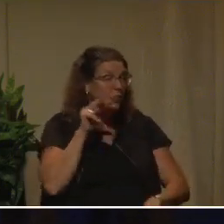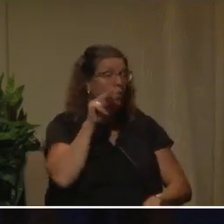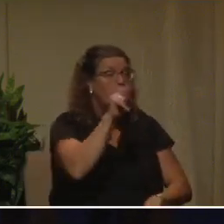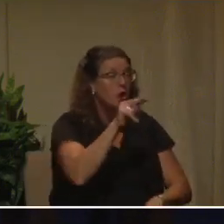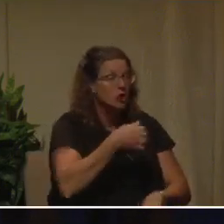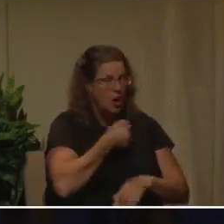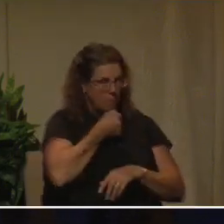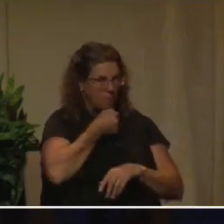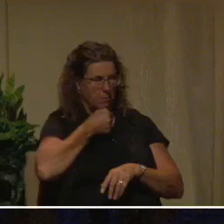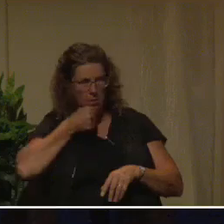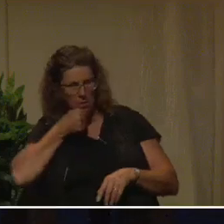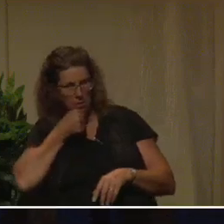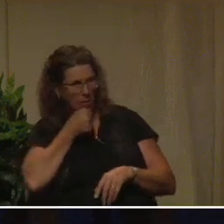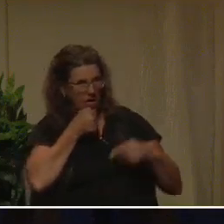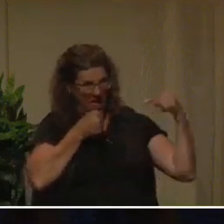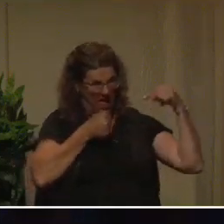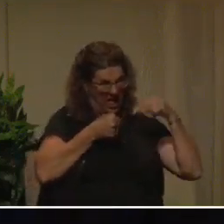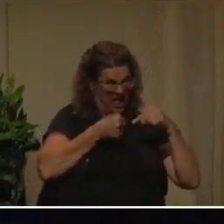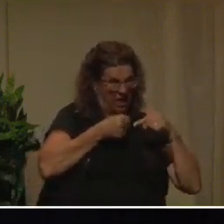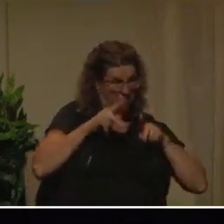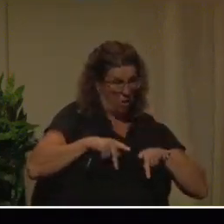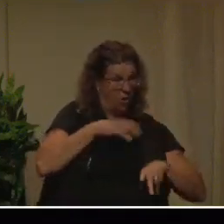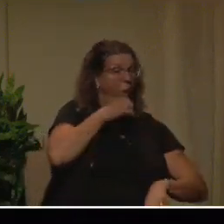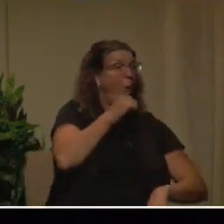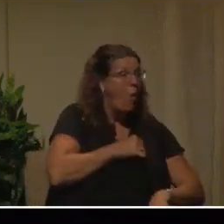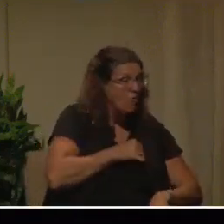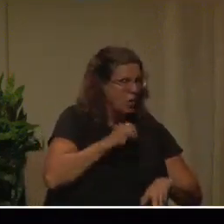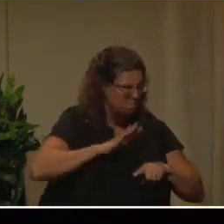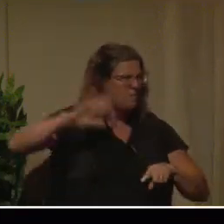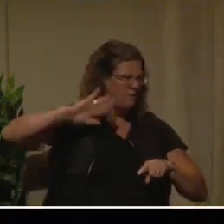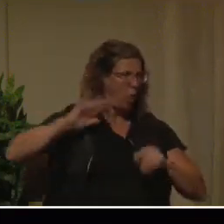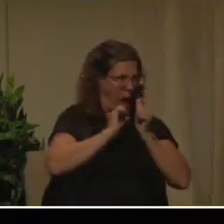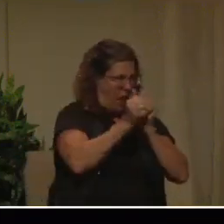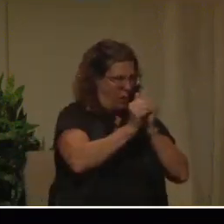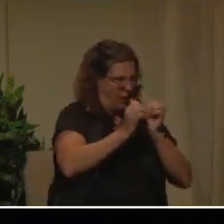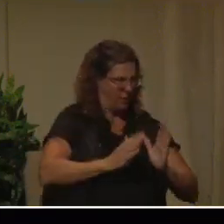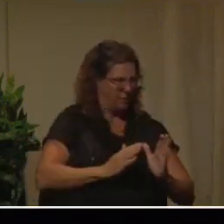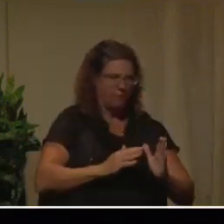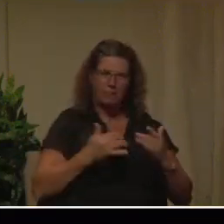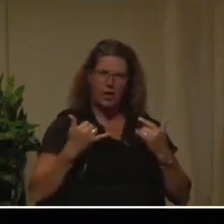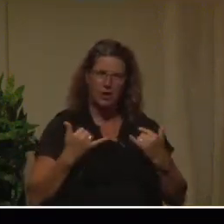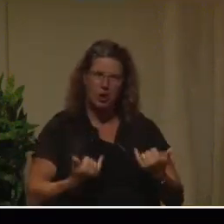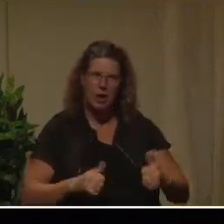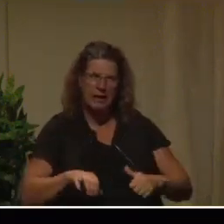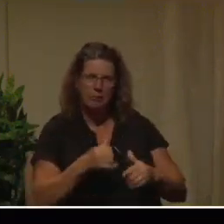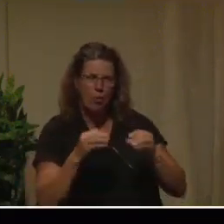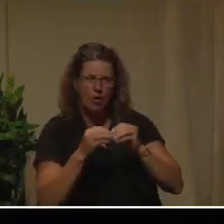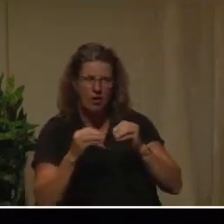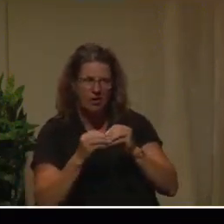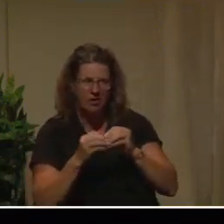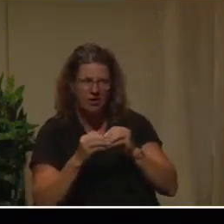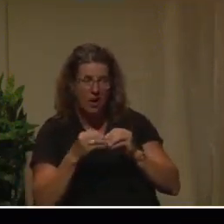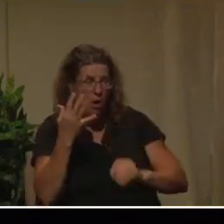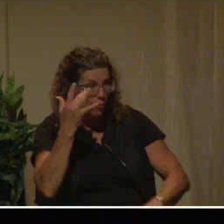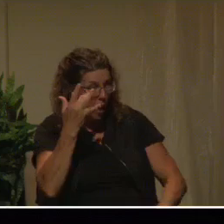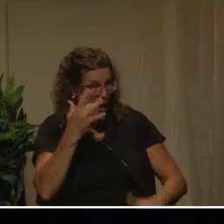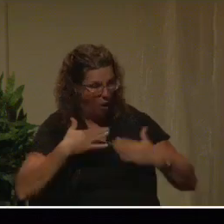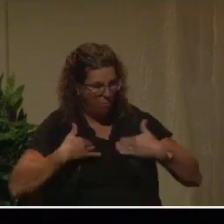And always frame your life within the realism that life is not supposed to be long and